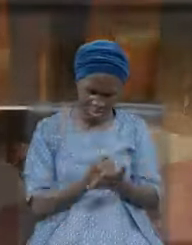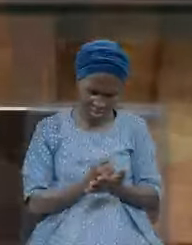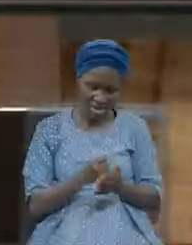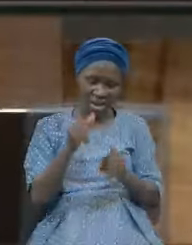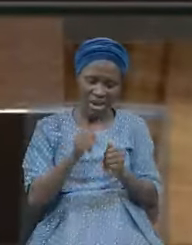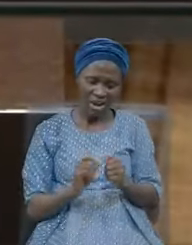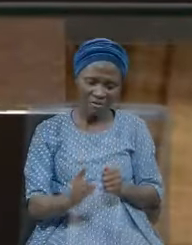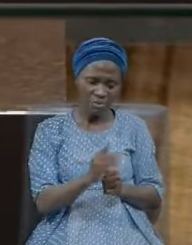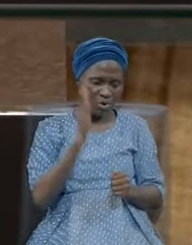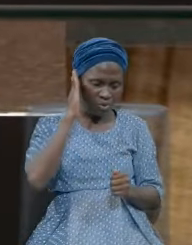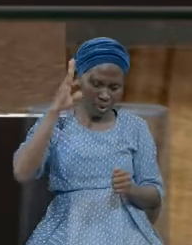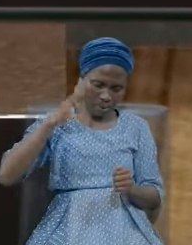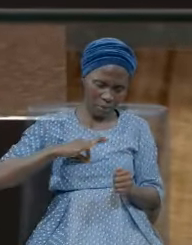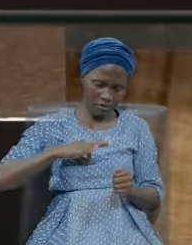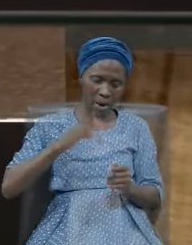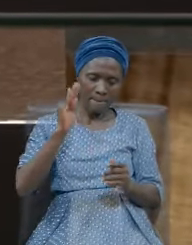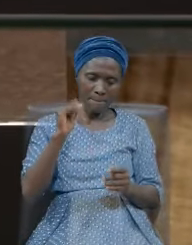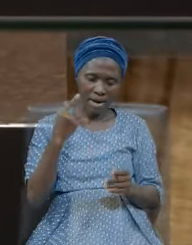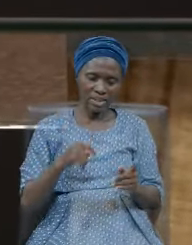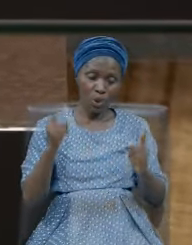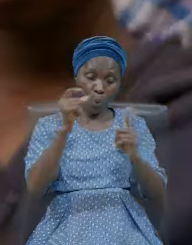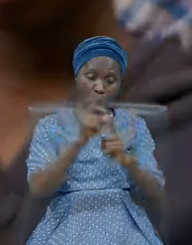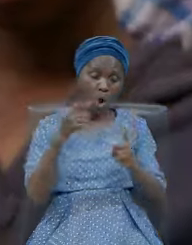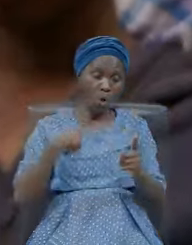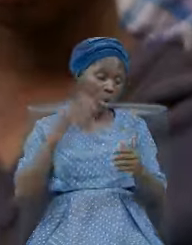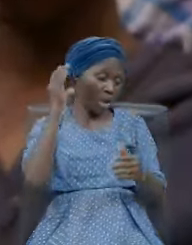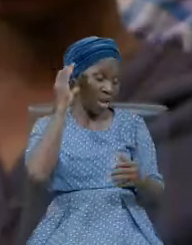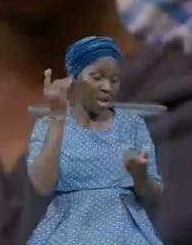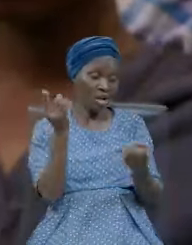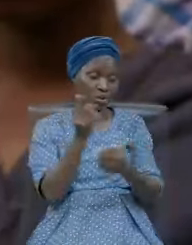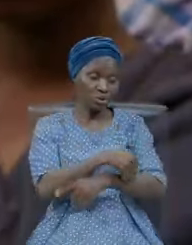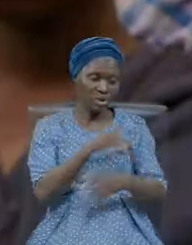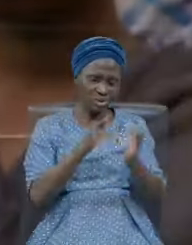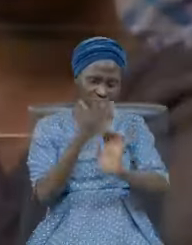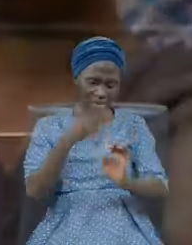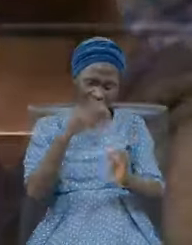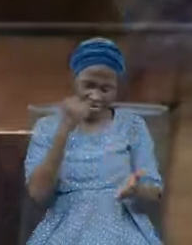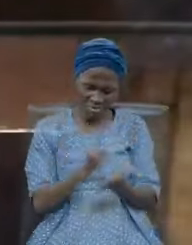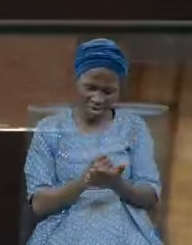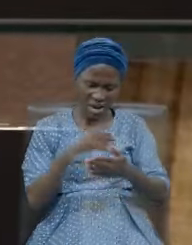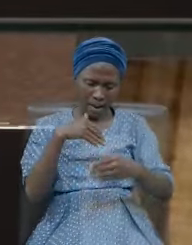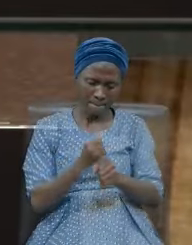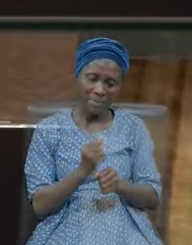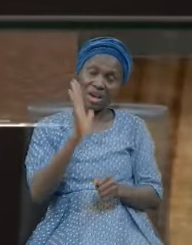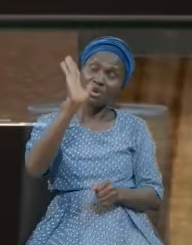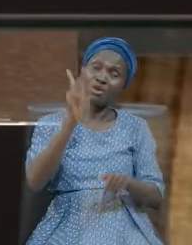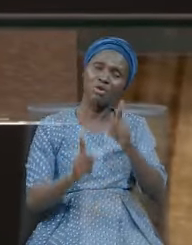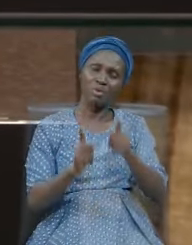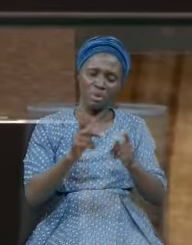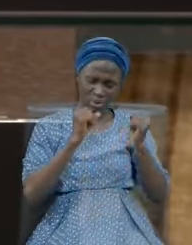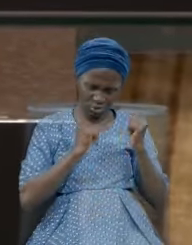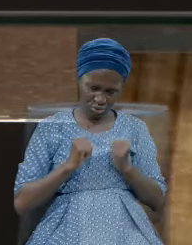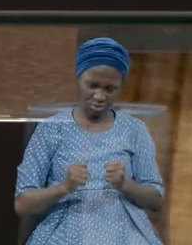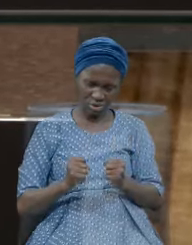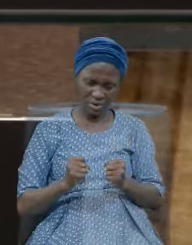Everyone will profit by the word we have heard today. Make your people stronger. Make